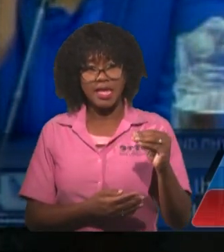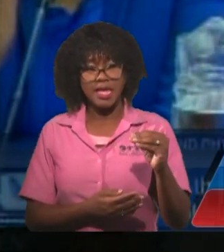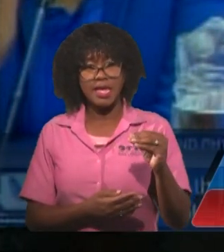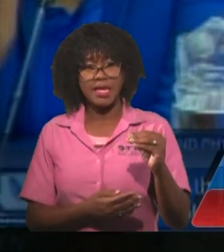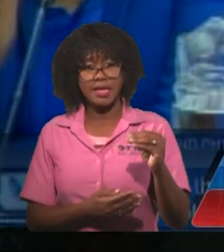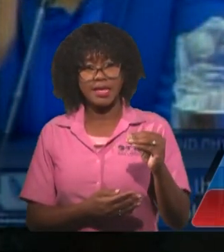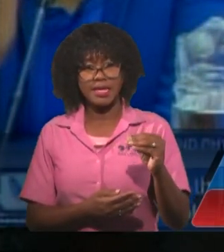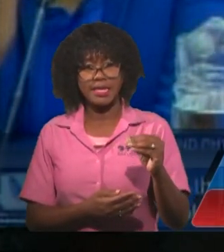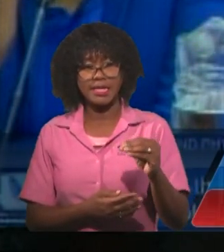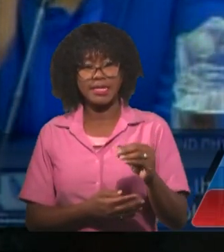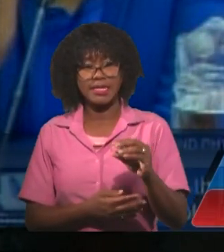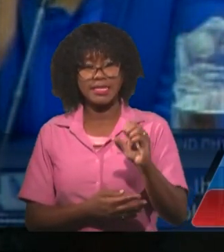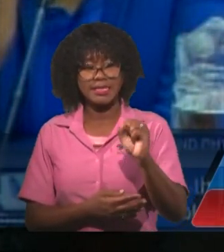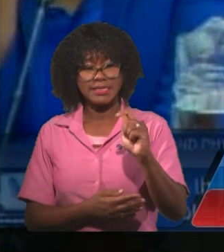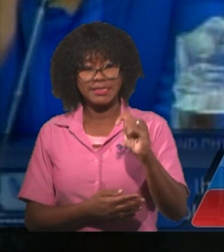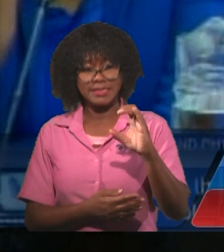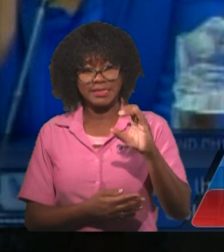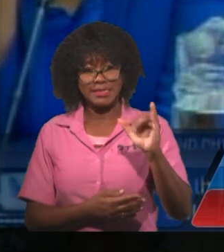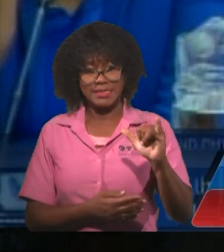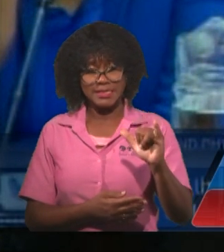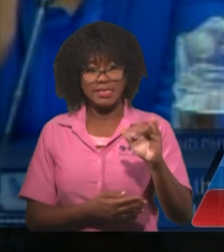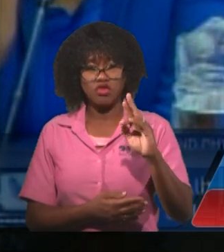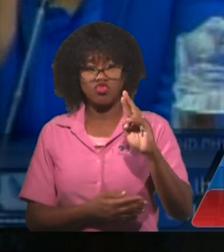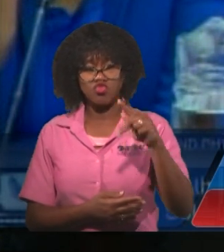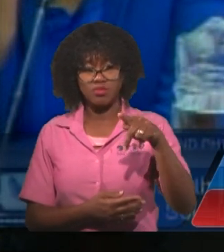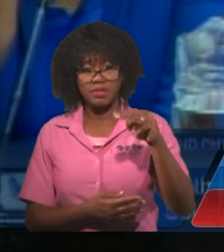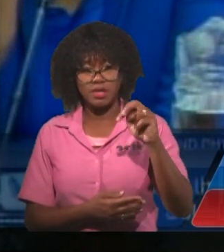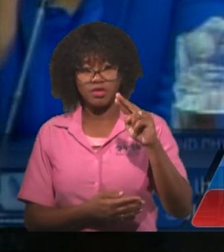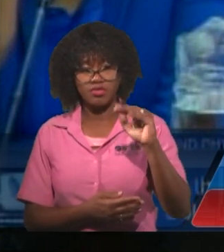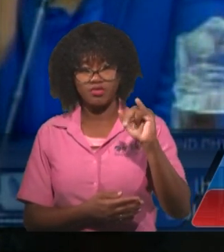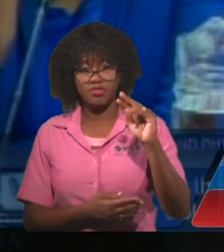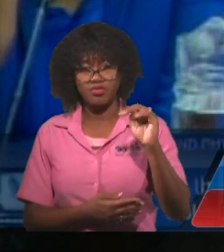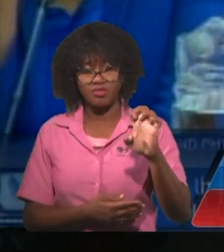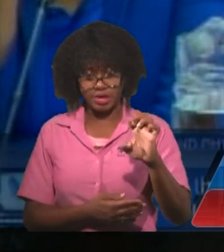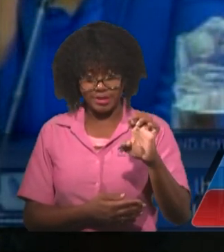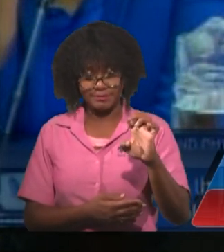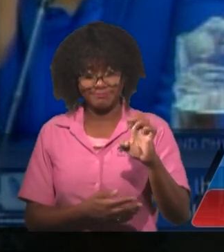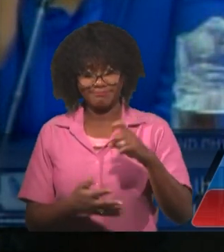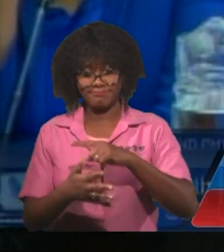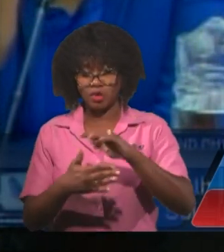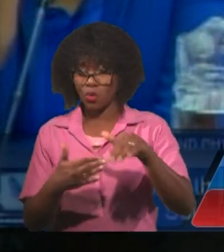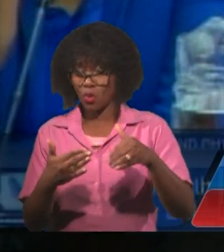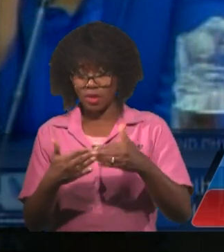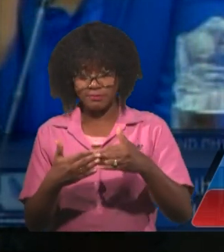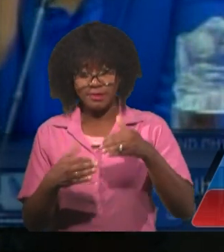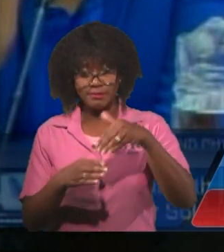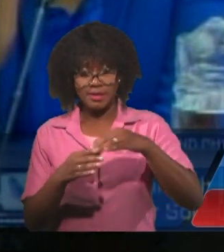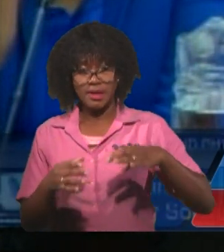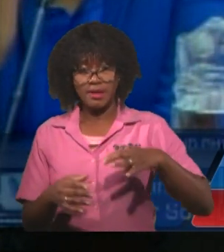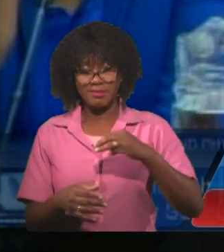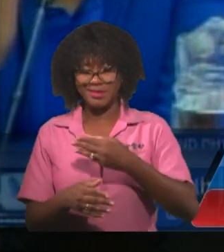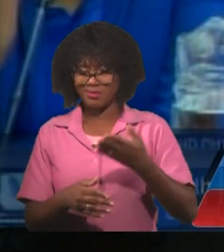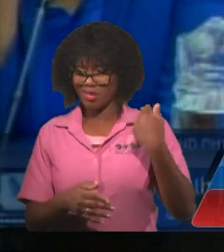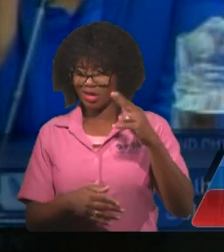Honorable Stacey Rupnarayan, Minister of State in the Ministry of Works and Infrastructure.